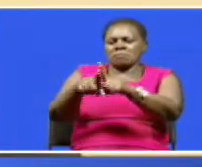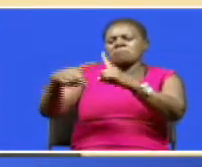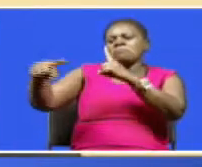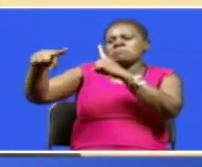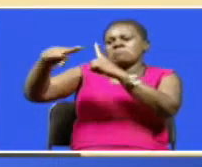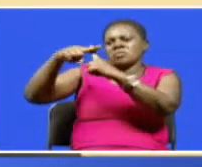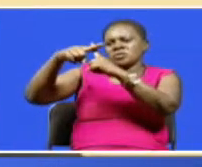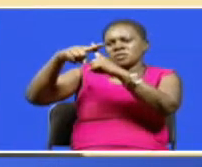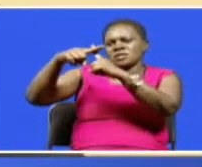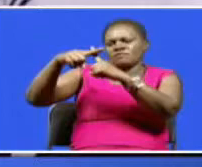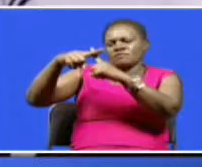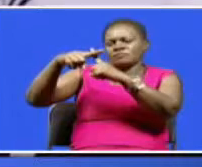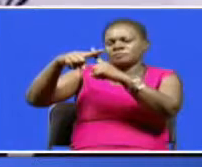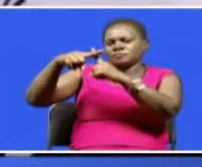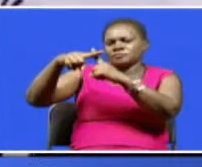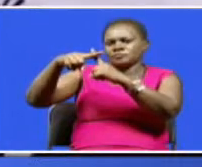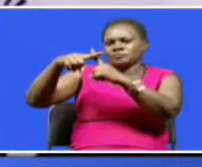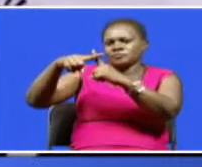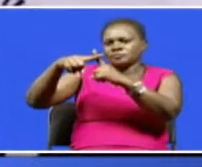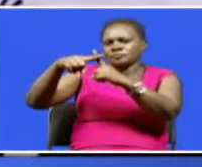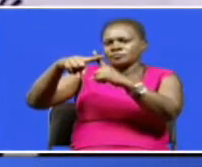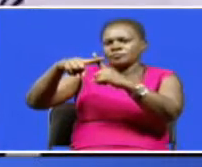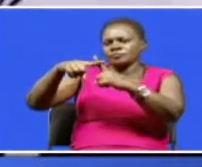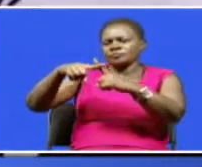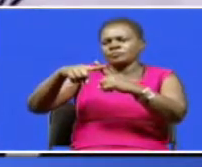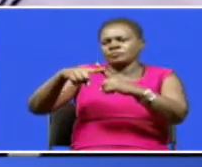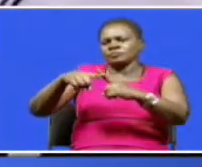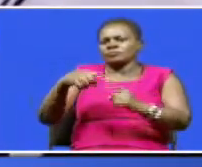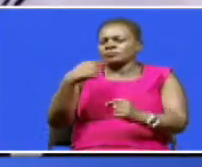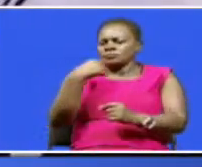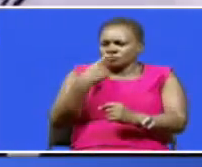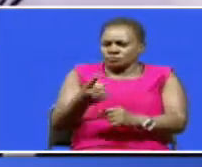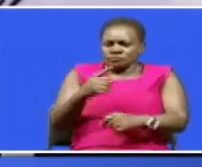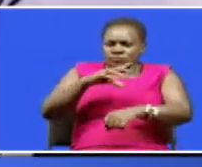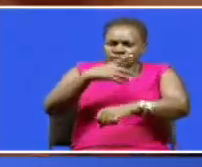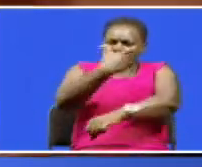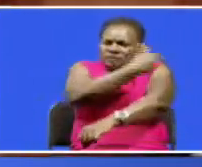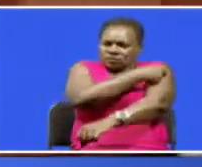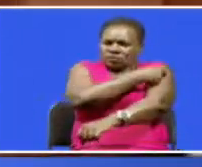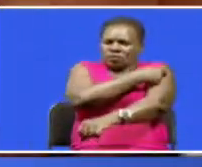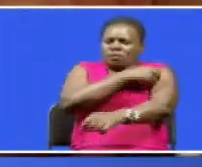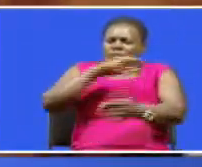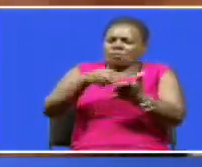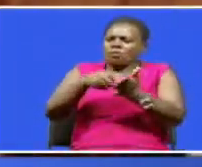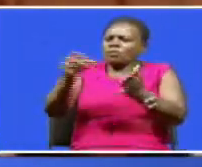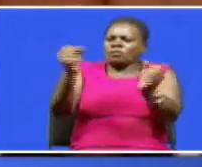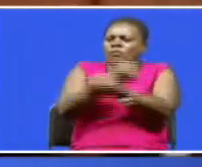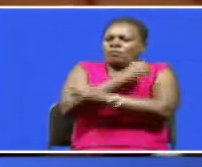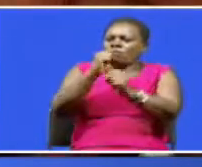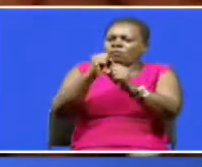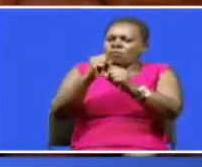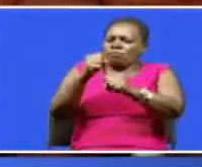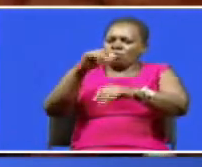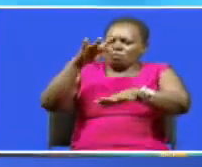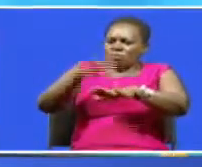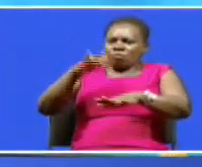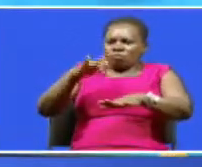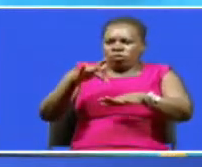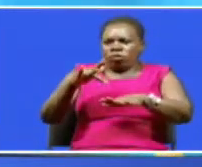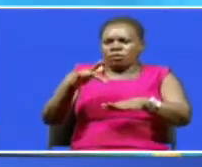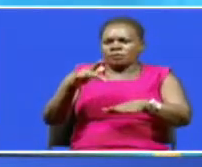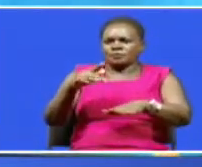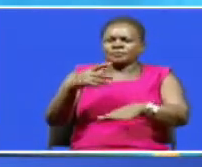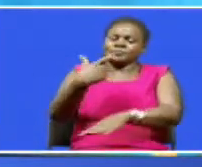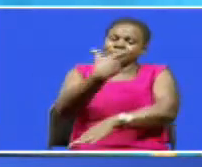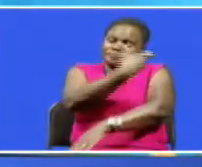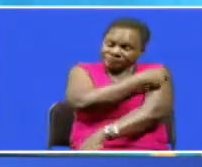tested positive. Dr. Mercy Mwangangi says getting the jab does not mean one is immune to infection. You getting